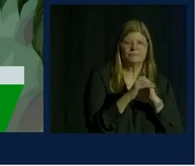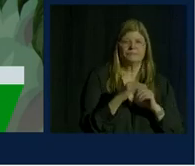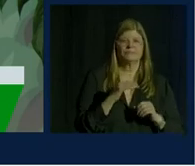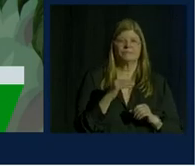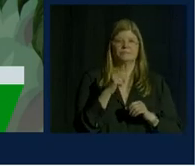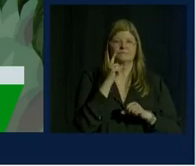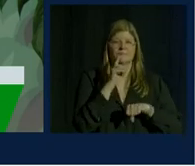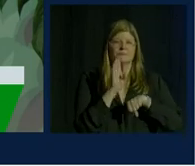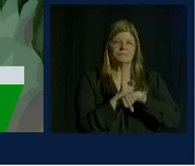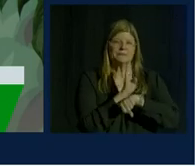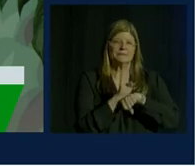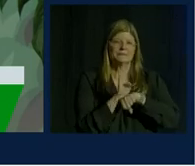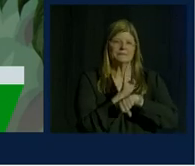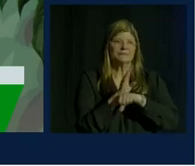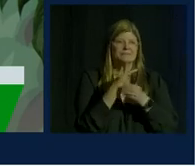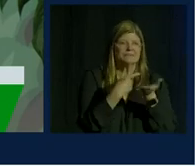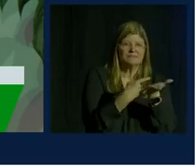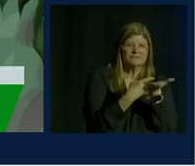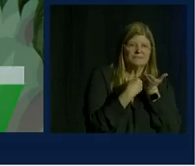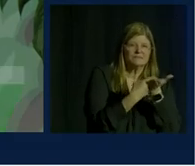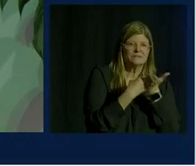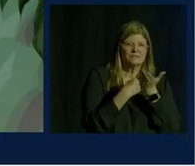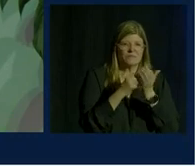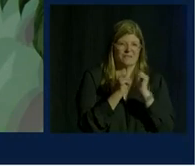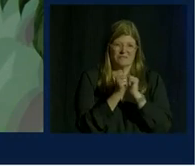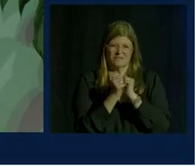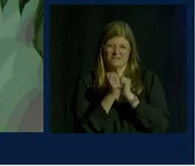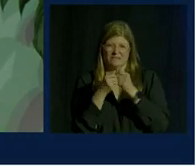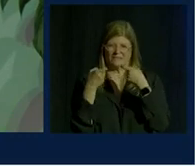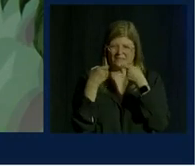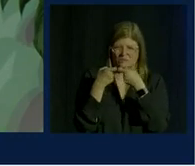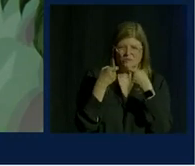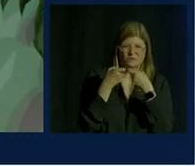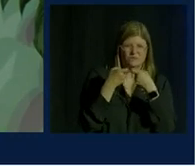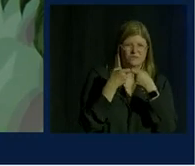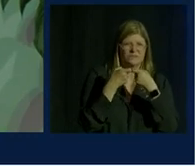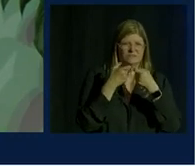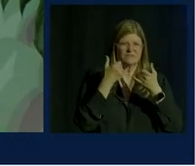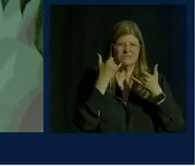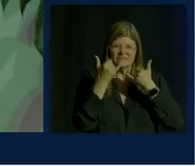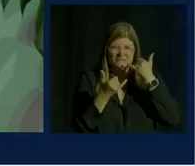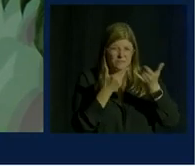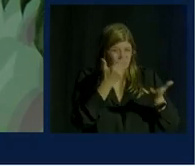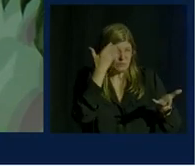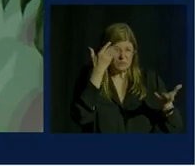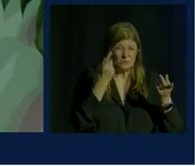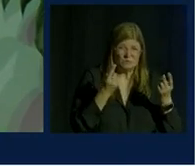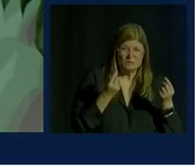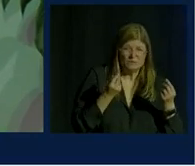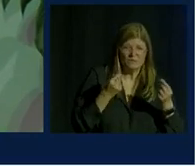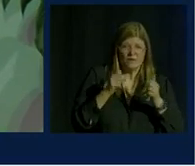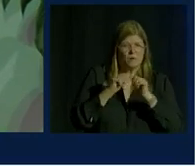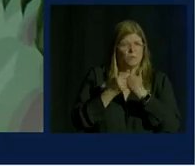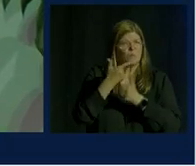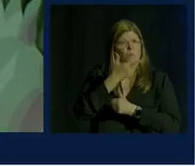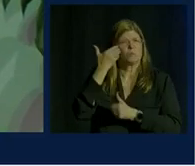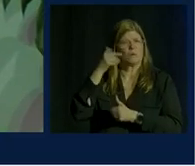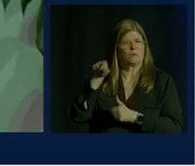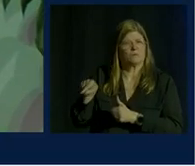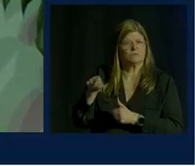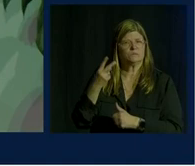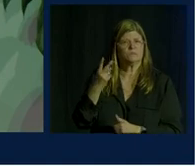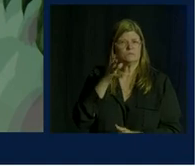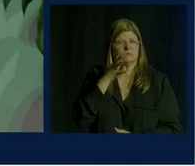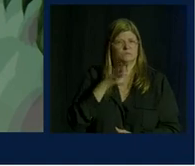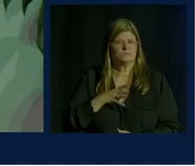the reply was, I saw that you know Honey Bunny. How do you know Naya and Zuri? Oh my God. And I was just like, oh,